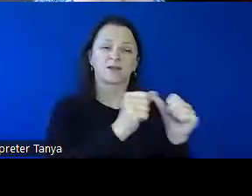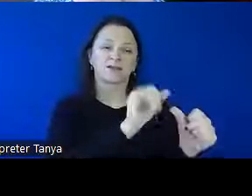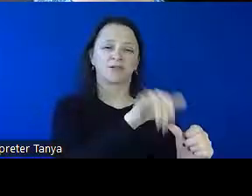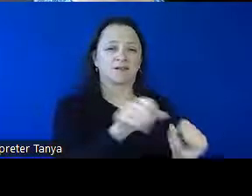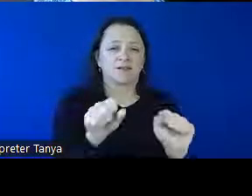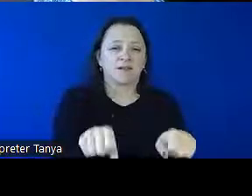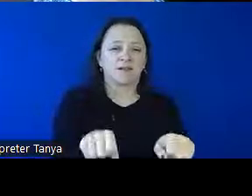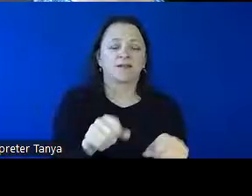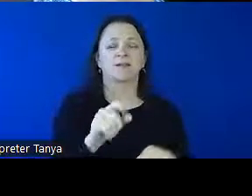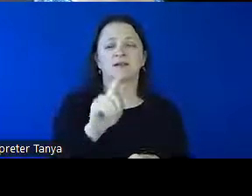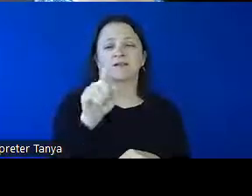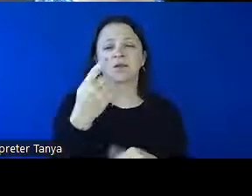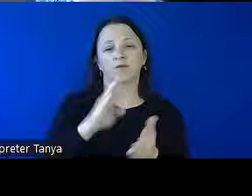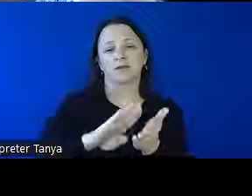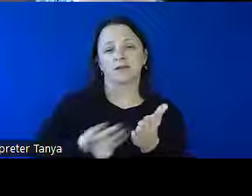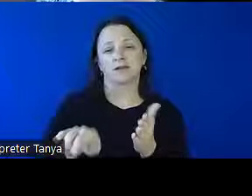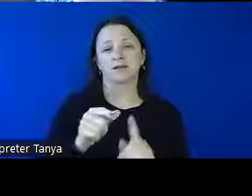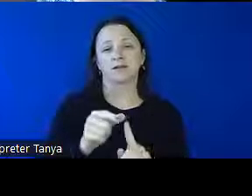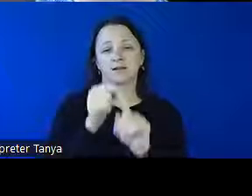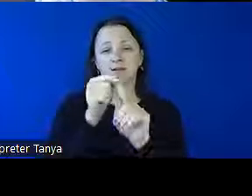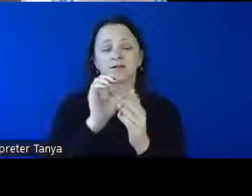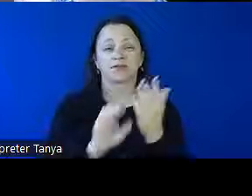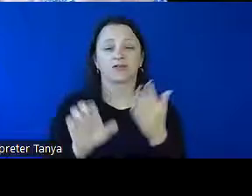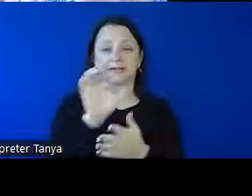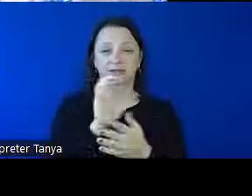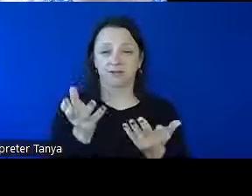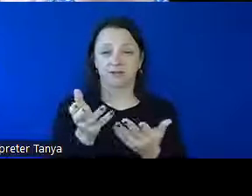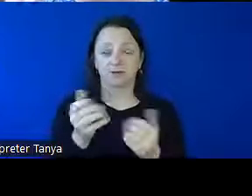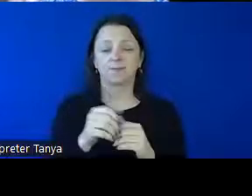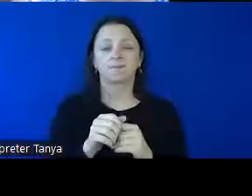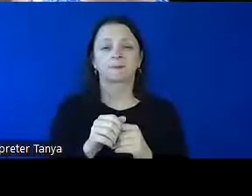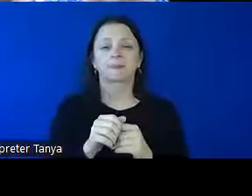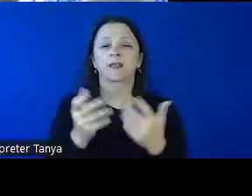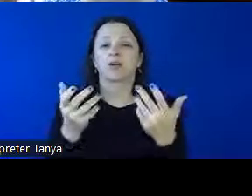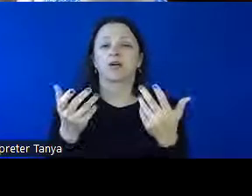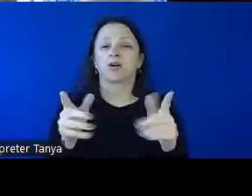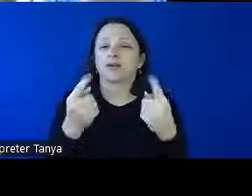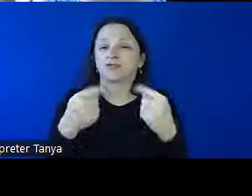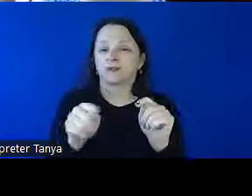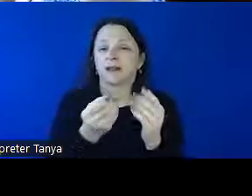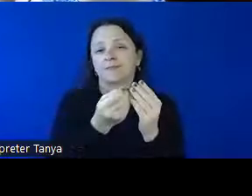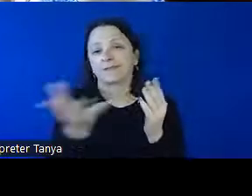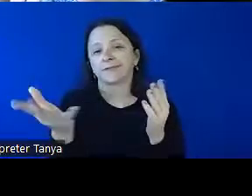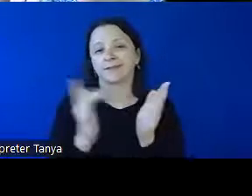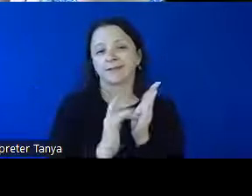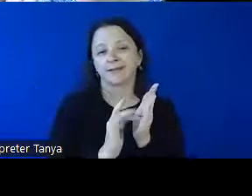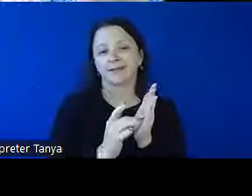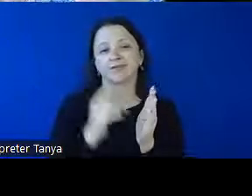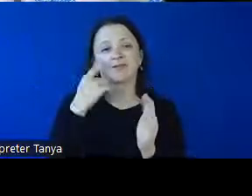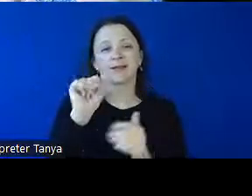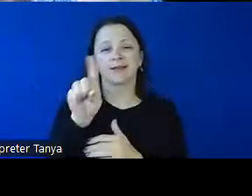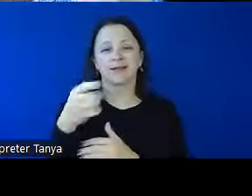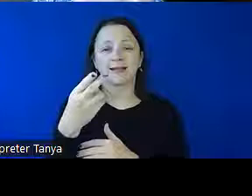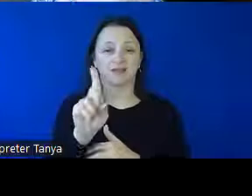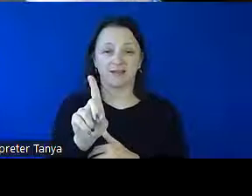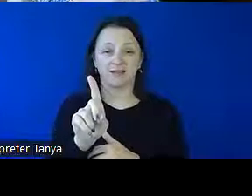the only exclusion criteria are that this child has already tried multiple medicines for ADHD.